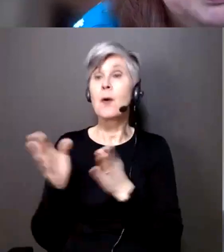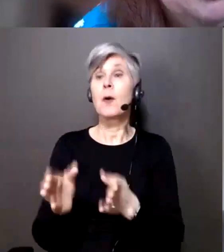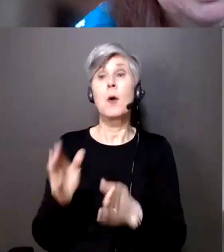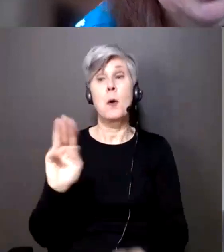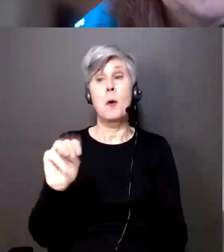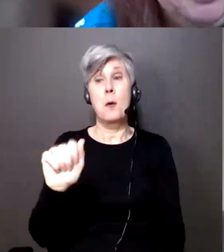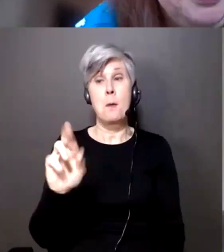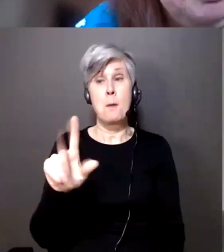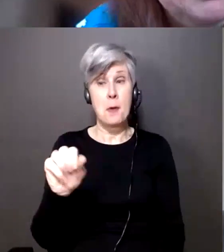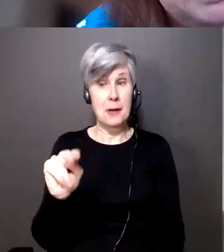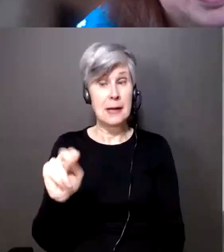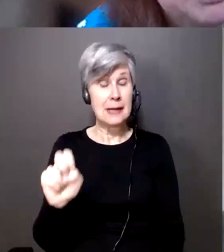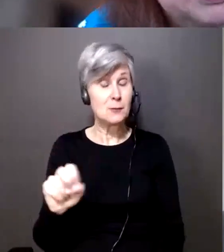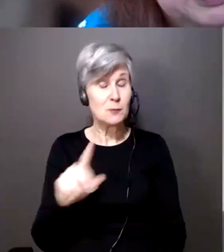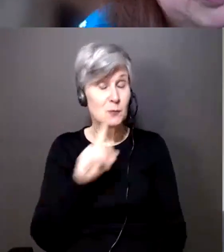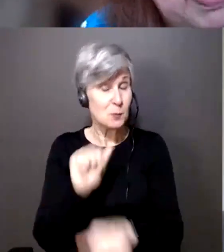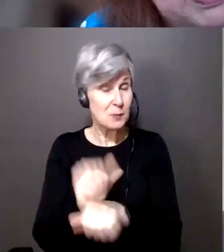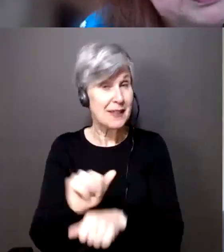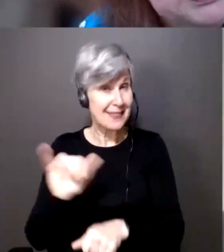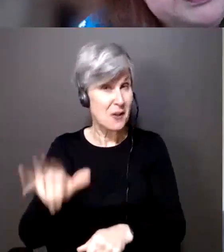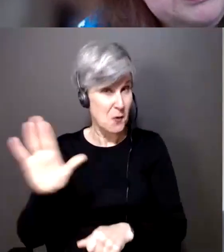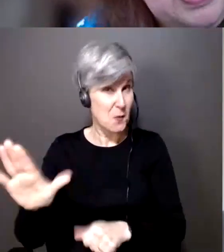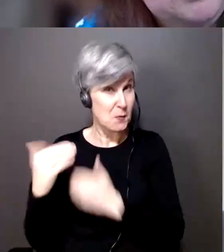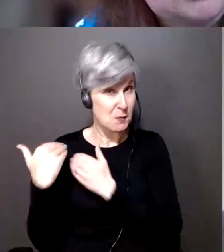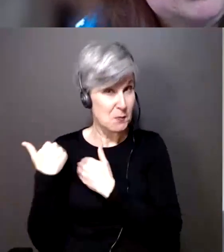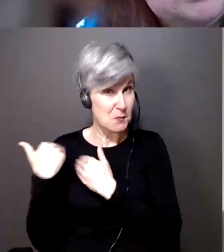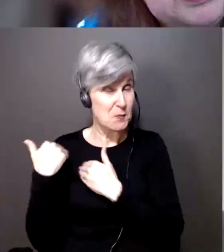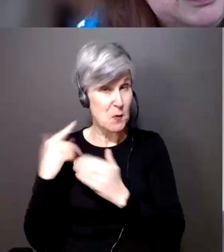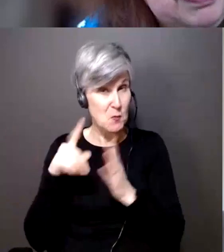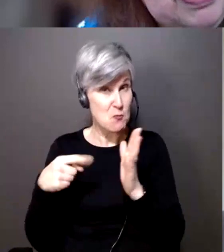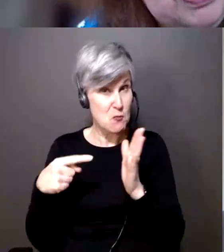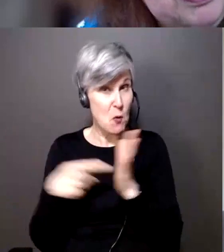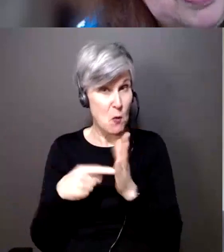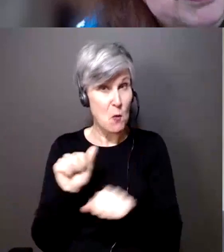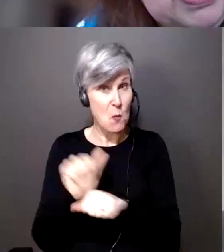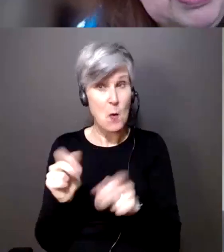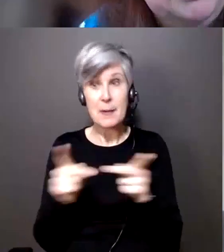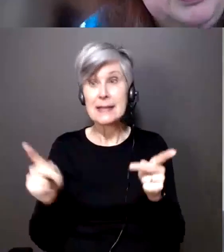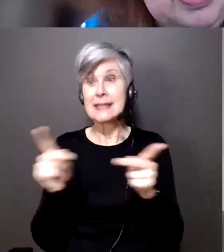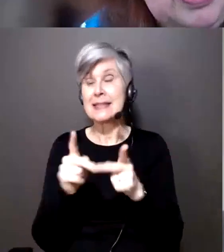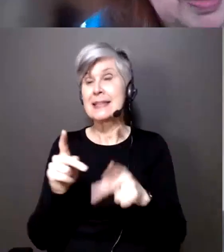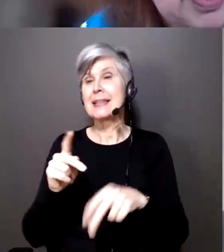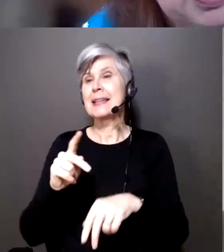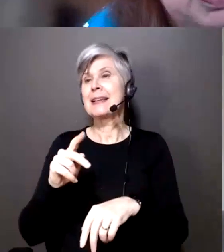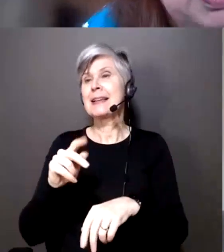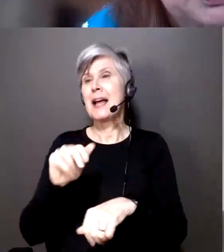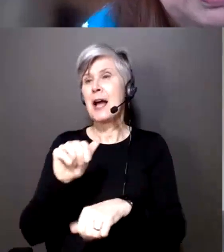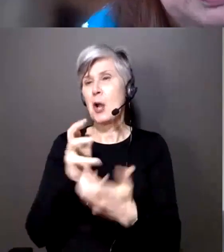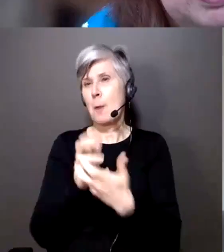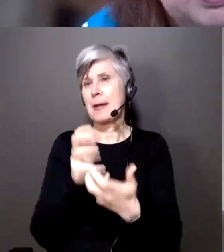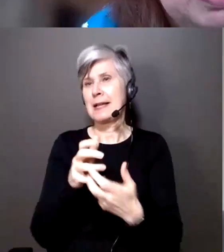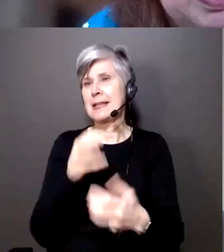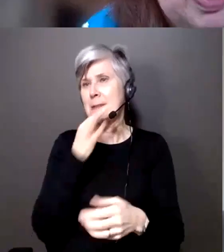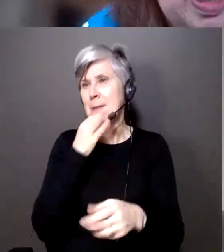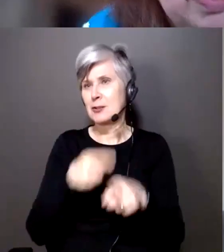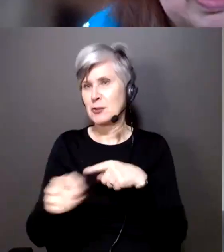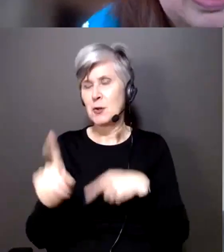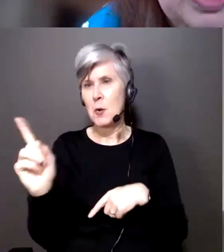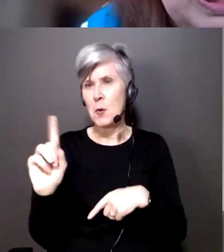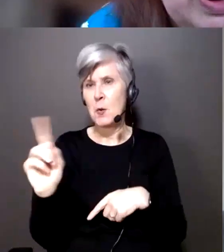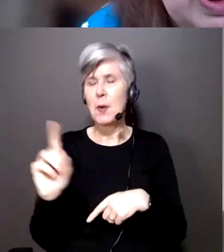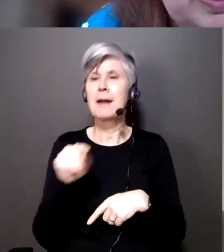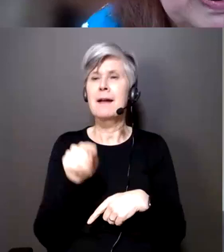is in reality, a workplace accommodation specialist at the Accessibility, Accommodation, and Adaptive Computer Technology